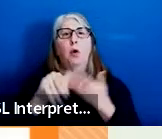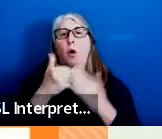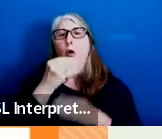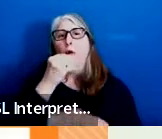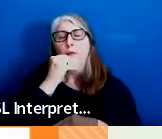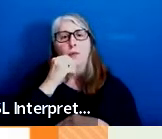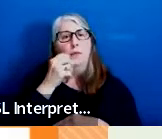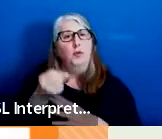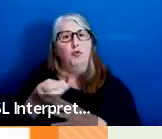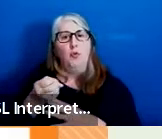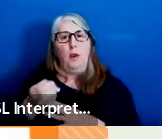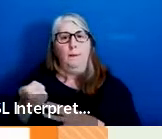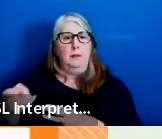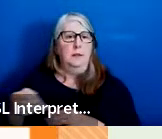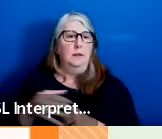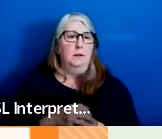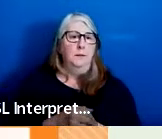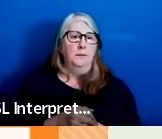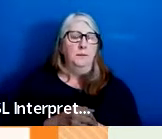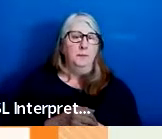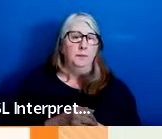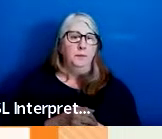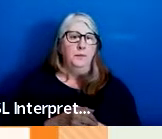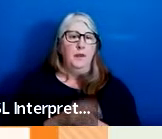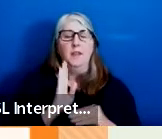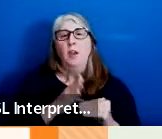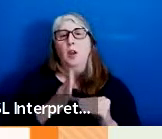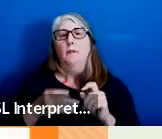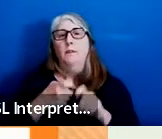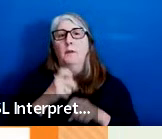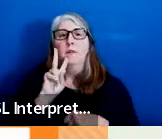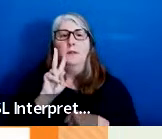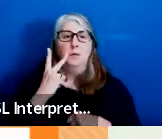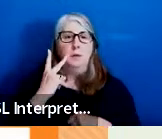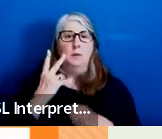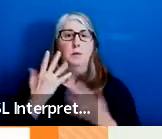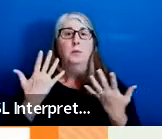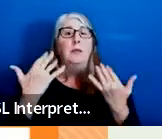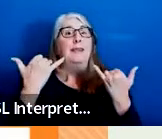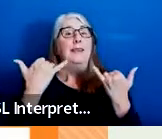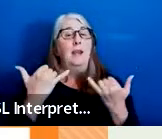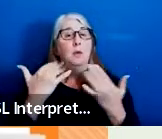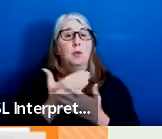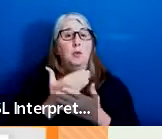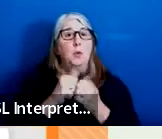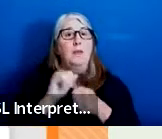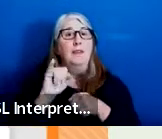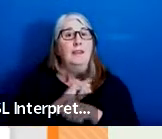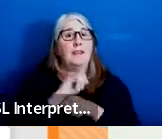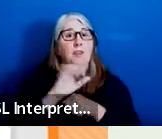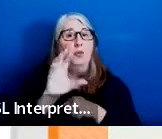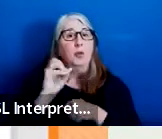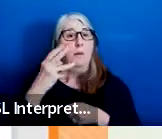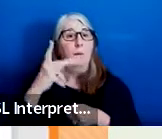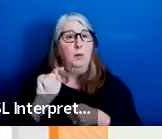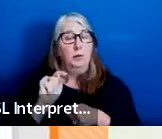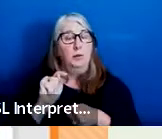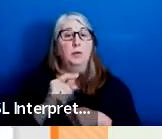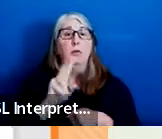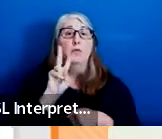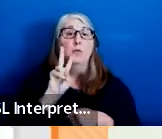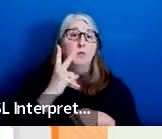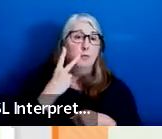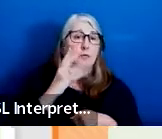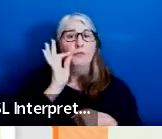scraps that they're cutting off of their vegetables. But what's new about doing industrial composting is that in addition to that, we